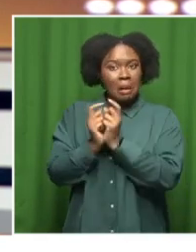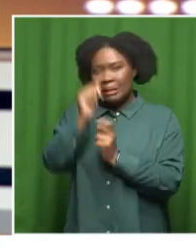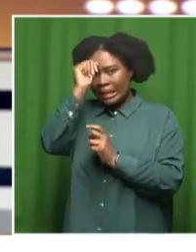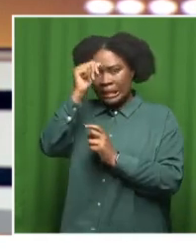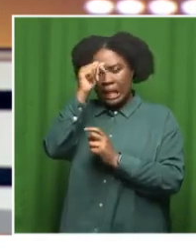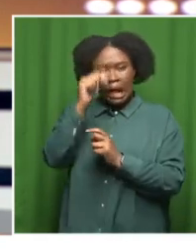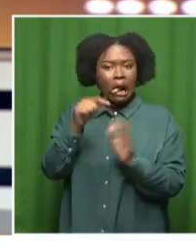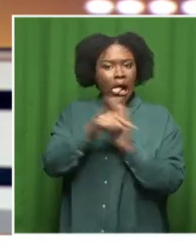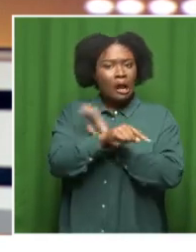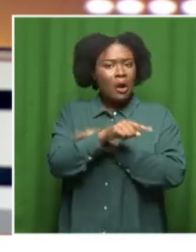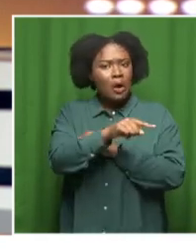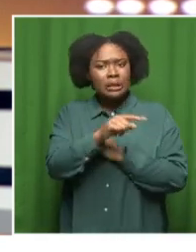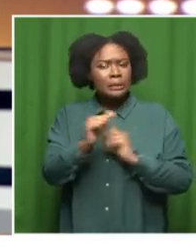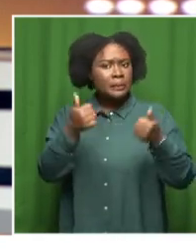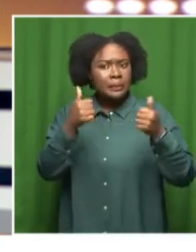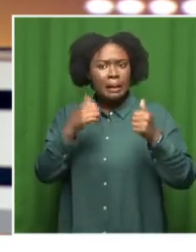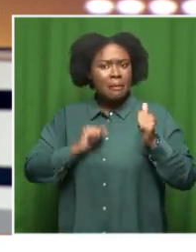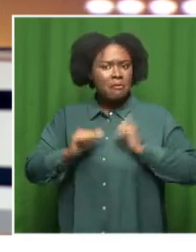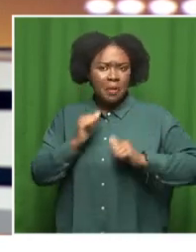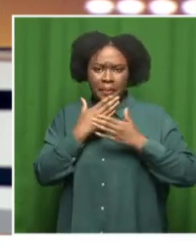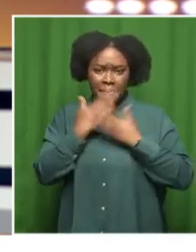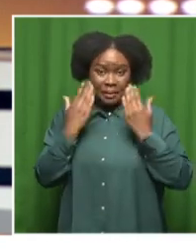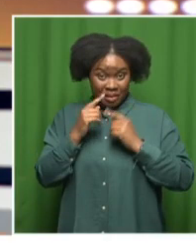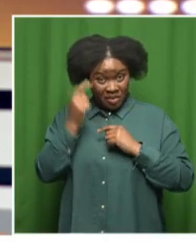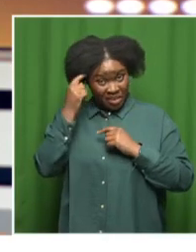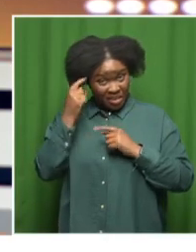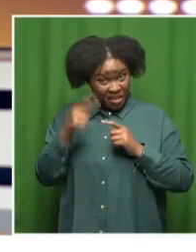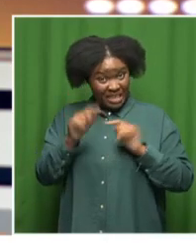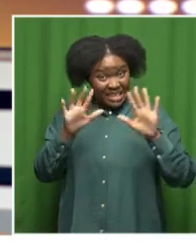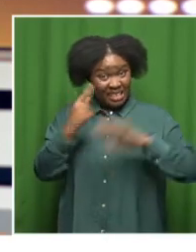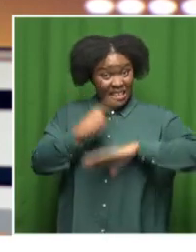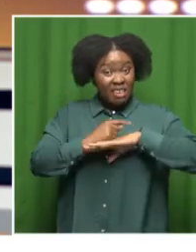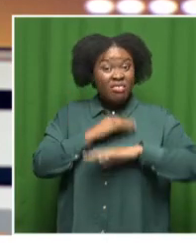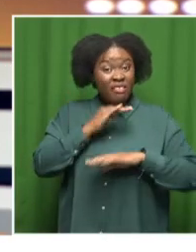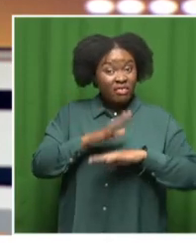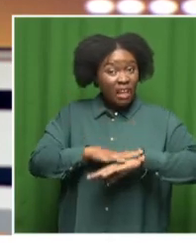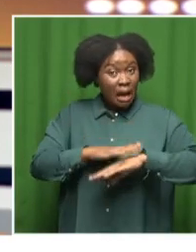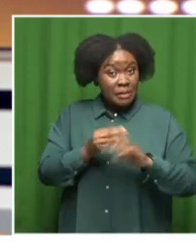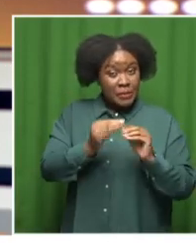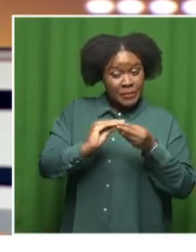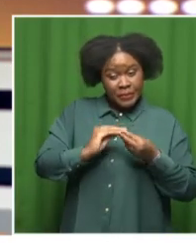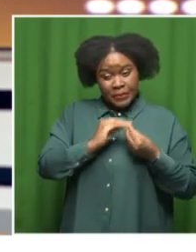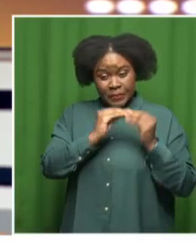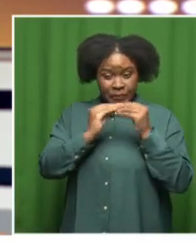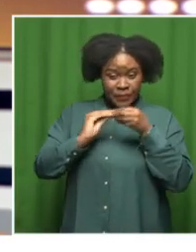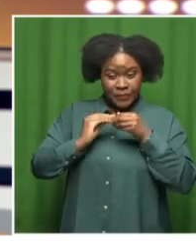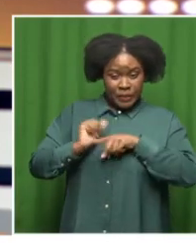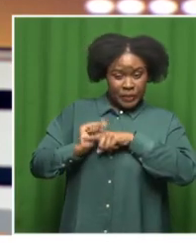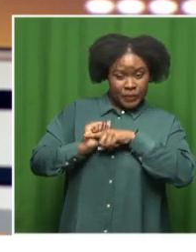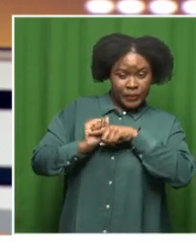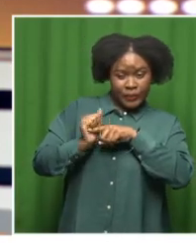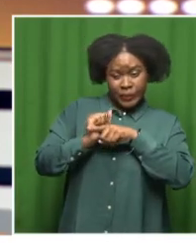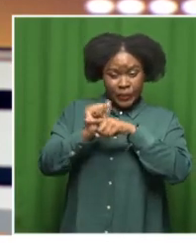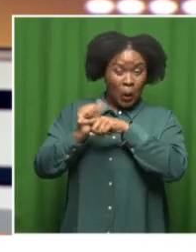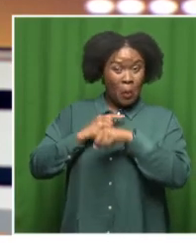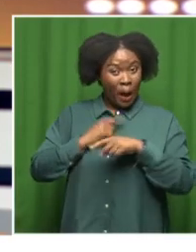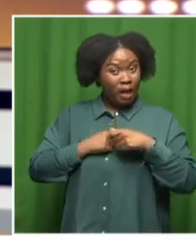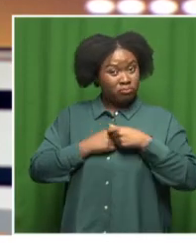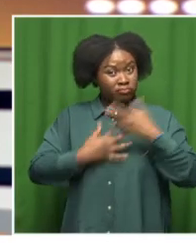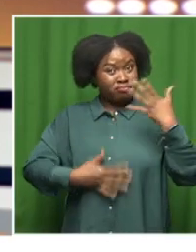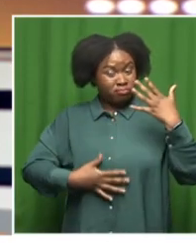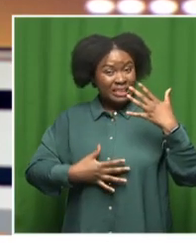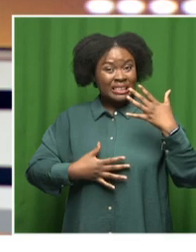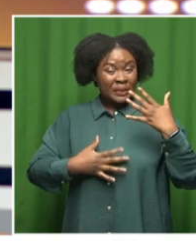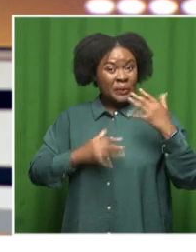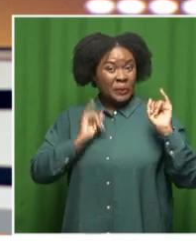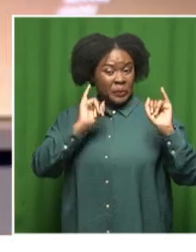now, and before this World Cup, do we actually have enough time to fix what we would like to call our 99 problems? Well,